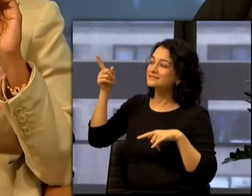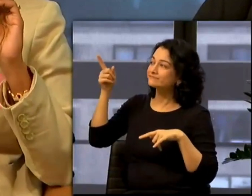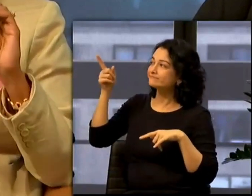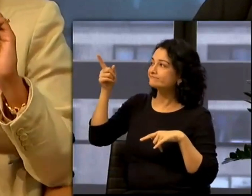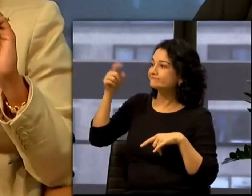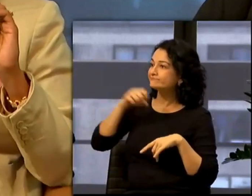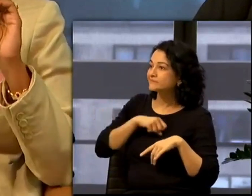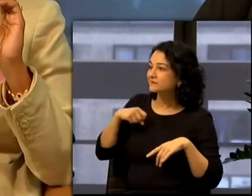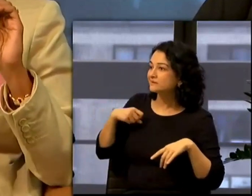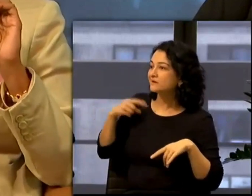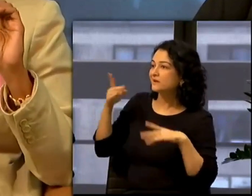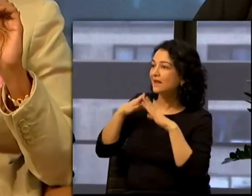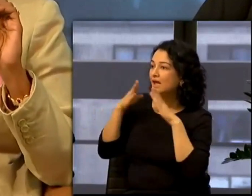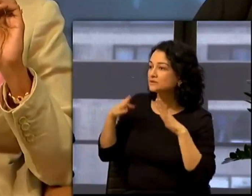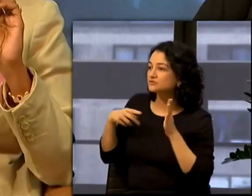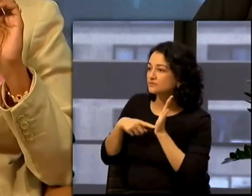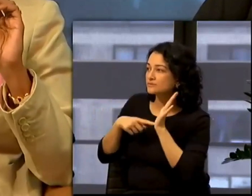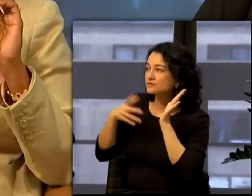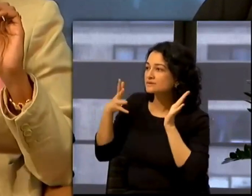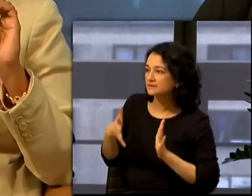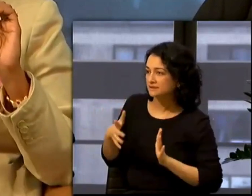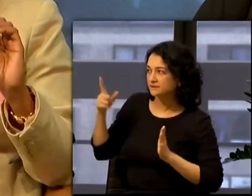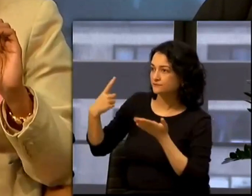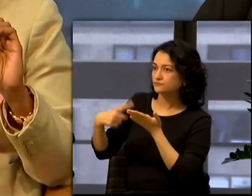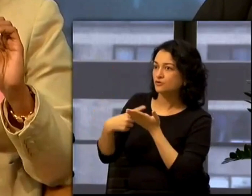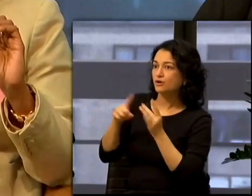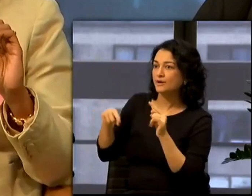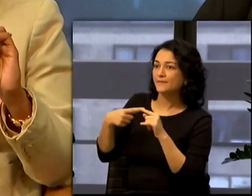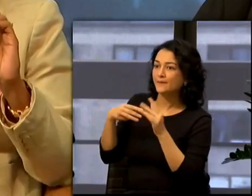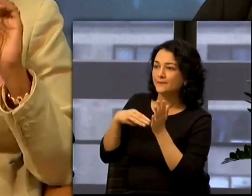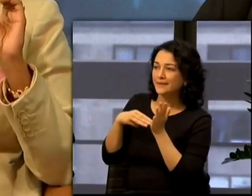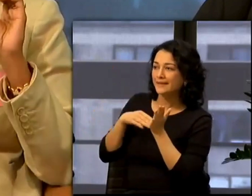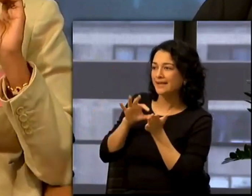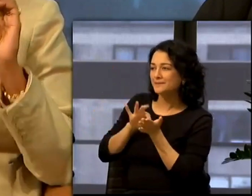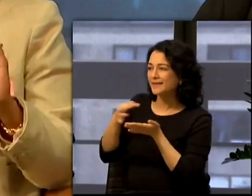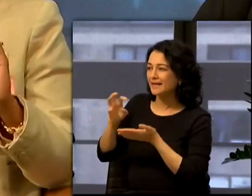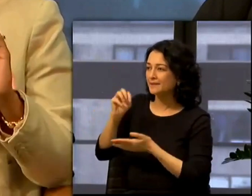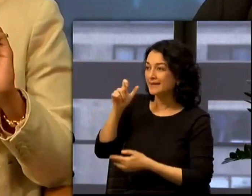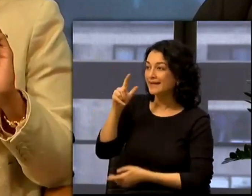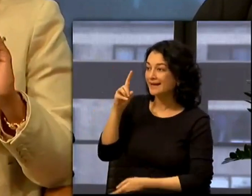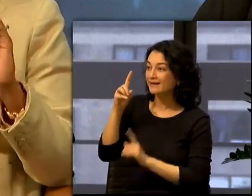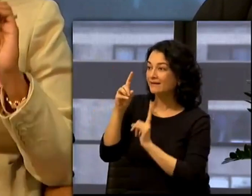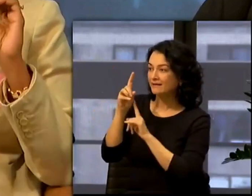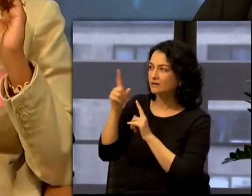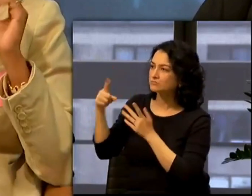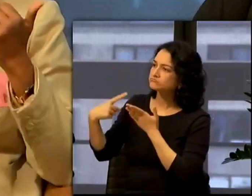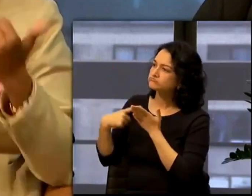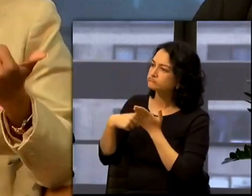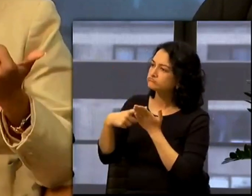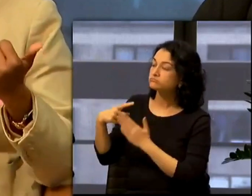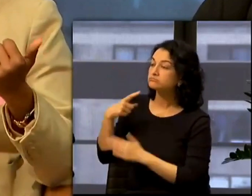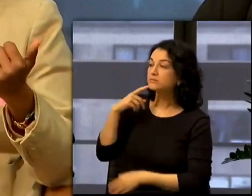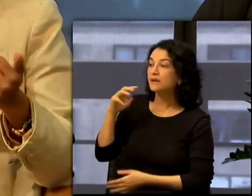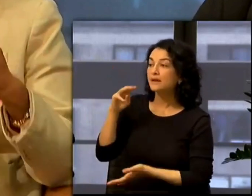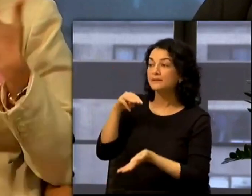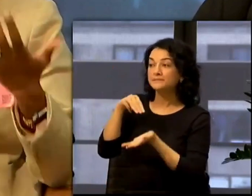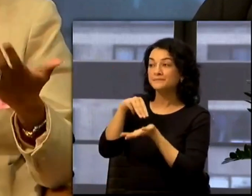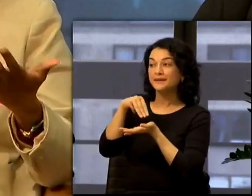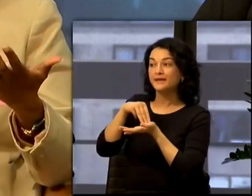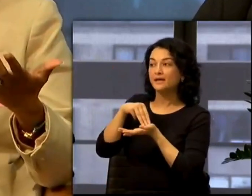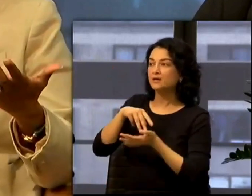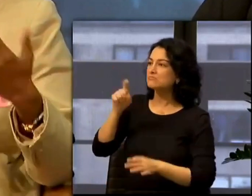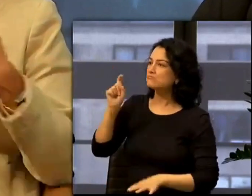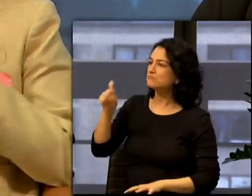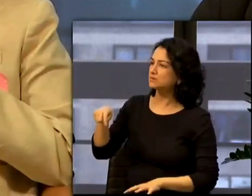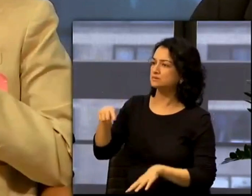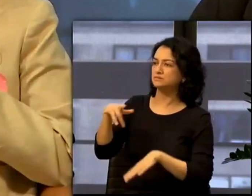is available only for those who really deserve it. And it's infuriating because one, it's healthcare, and everybody needs